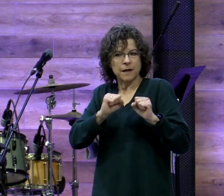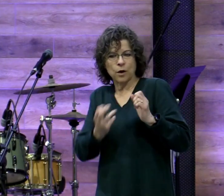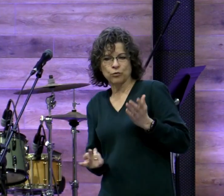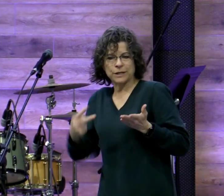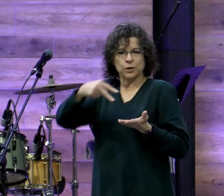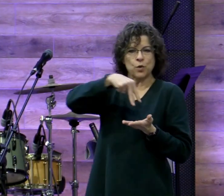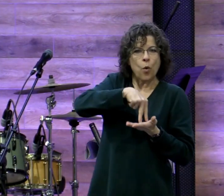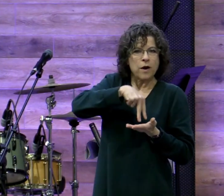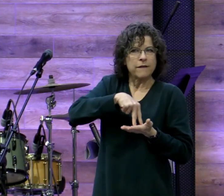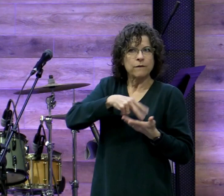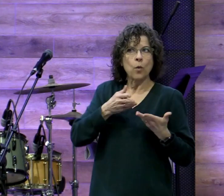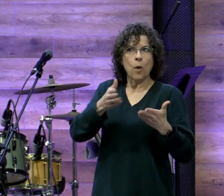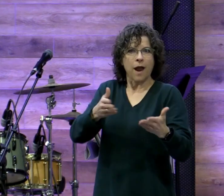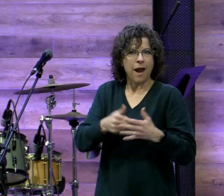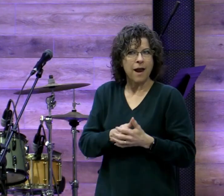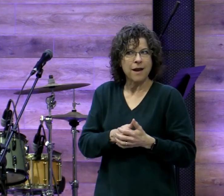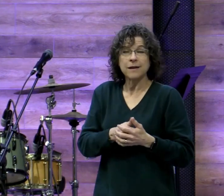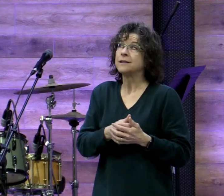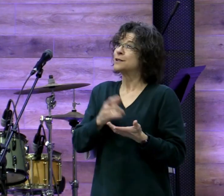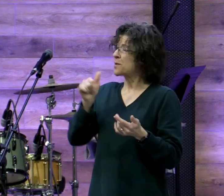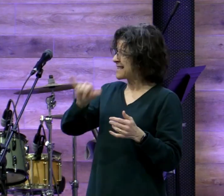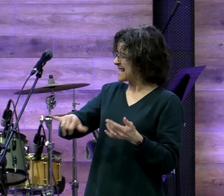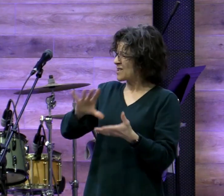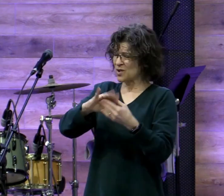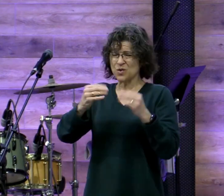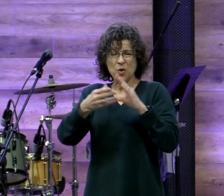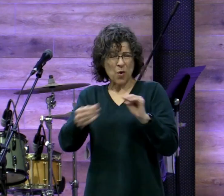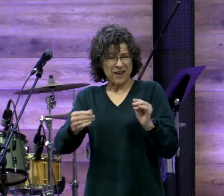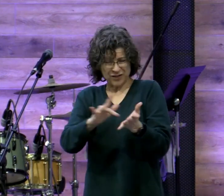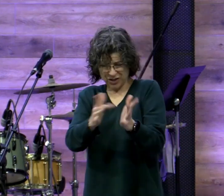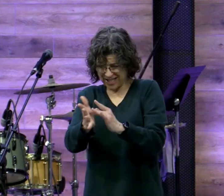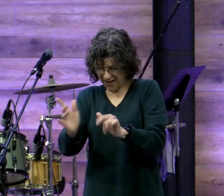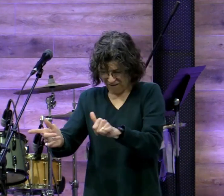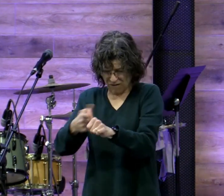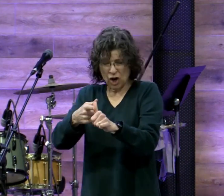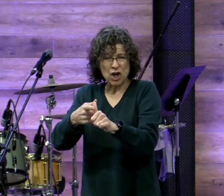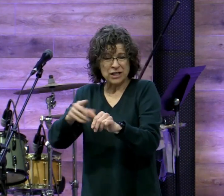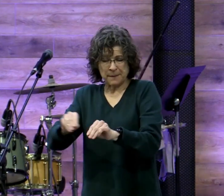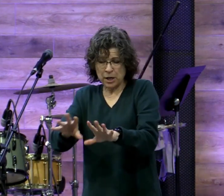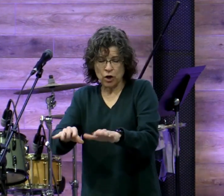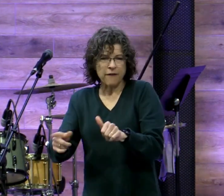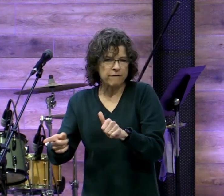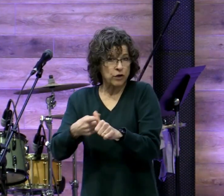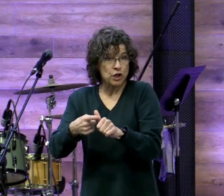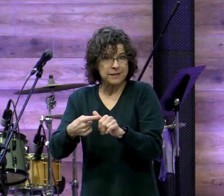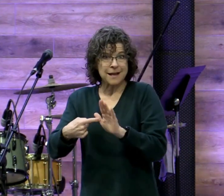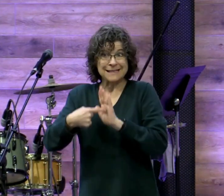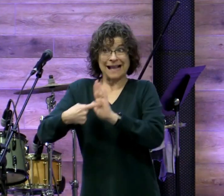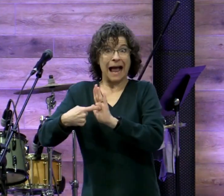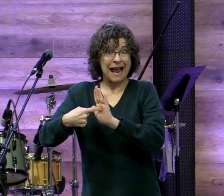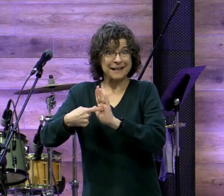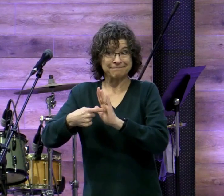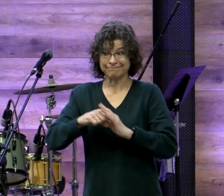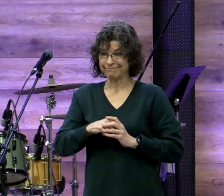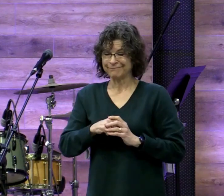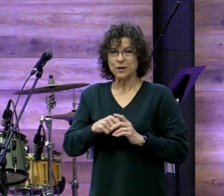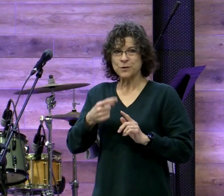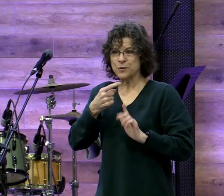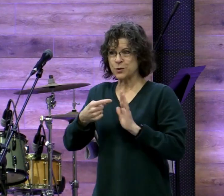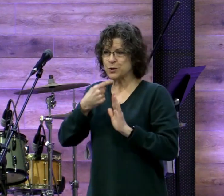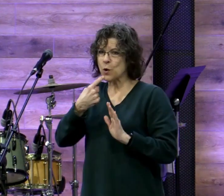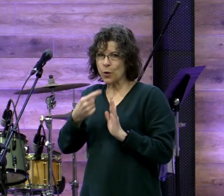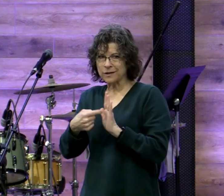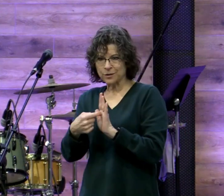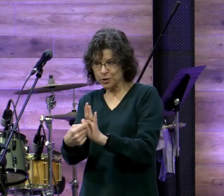we have the story of Jesus doing the first miracle, the first sign pointing, revealing who he is to the world.